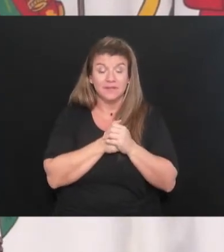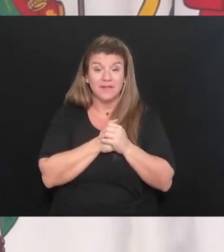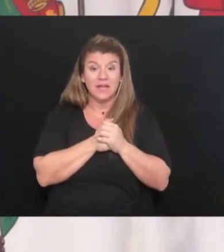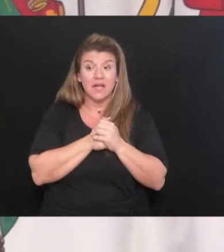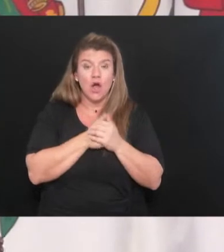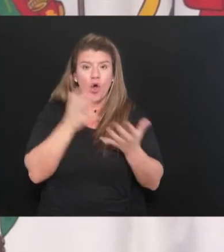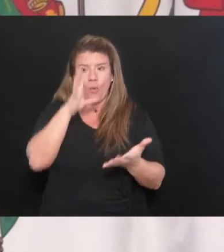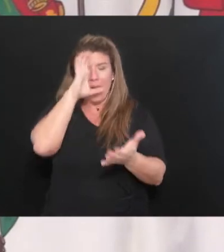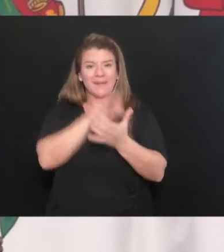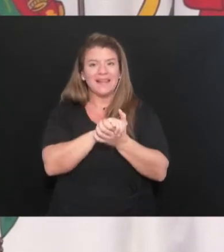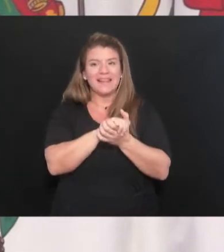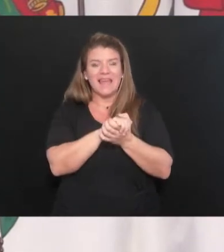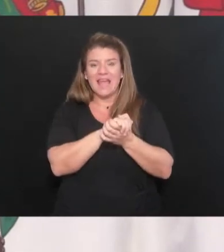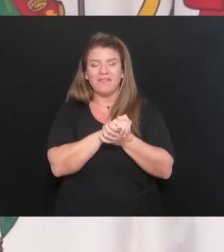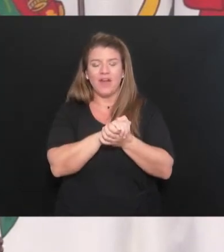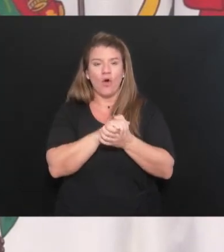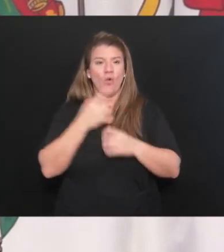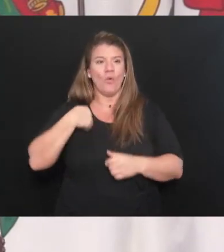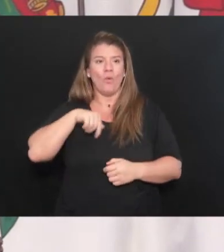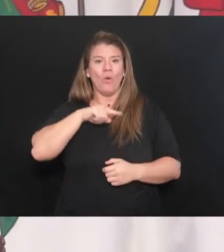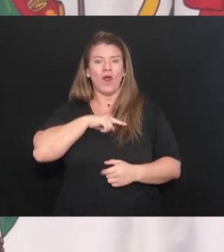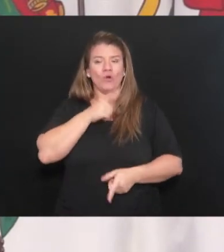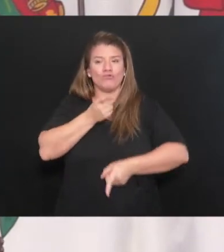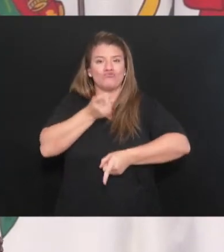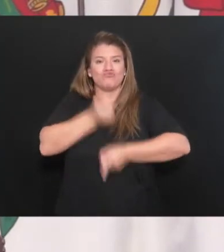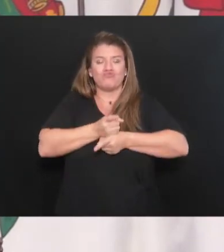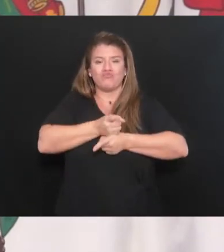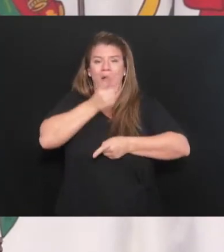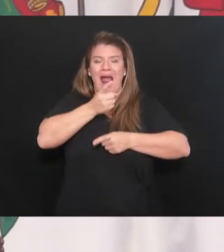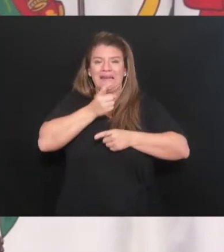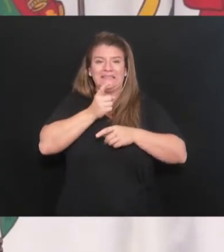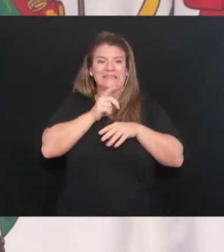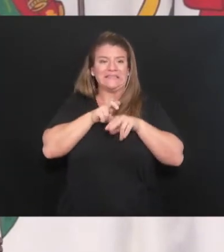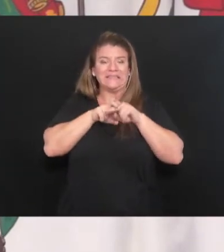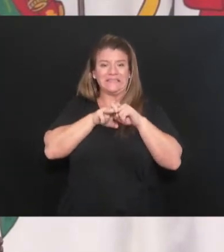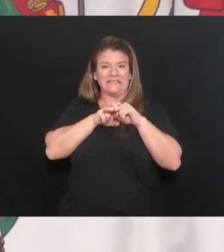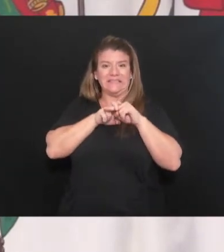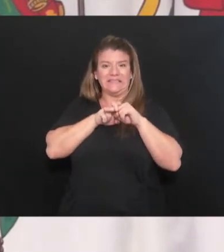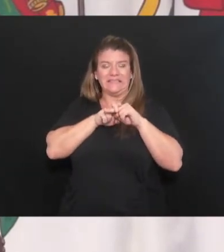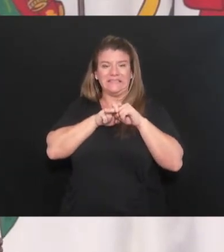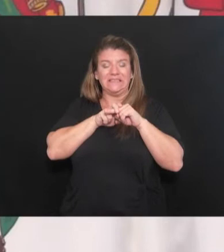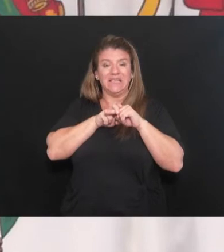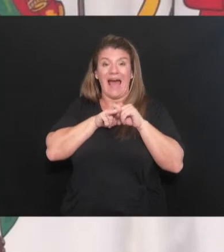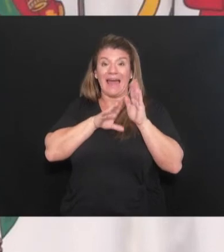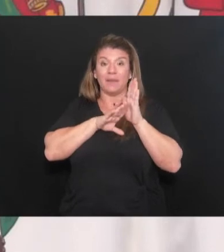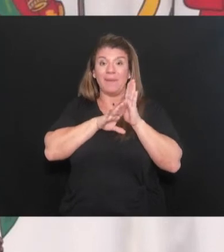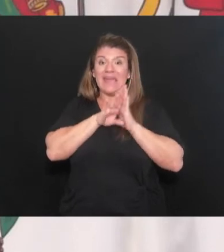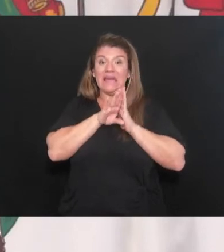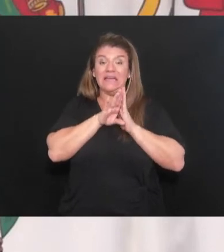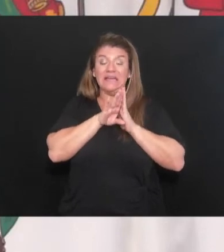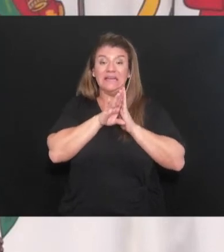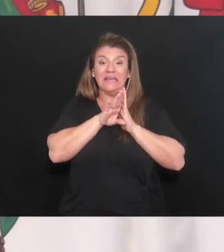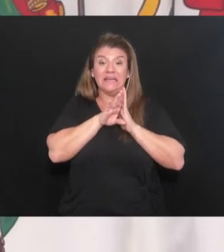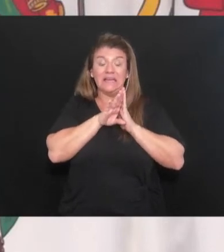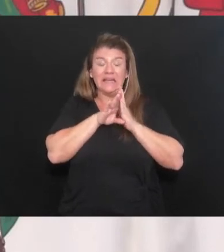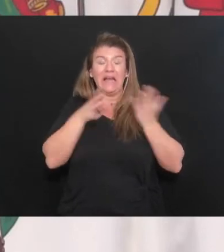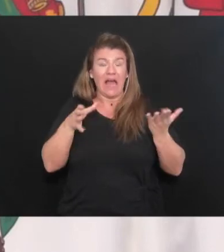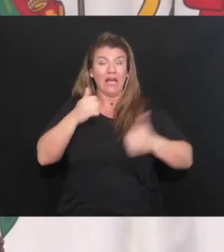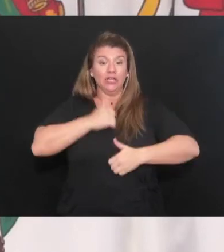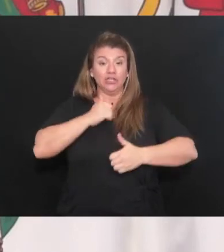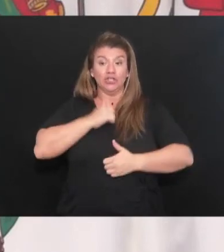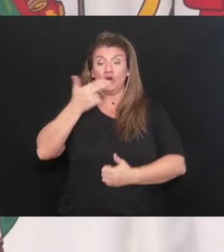that we're right sitting on the peak. In fact, General Hoyer, in a braggadocious